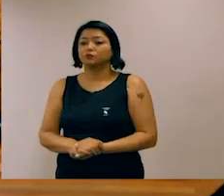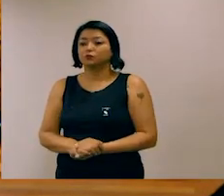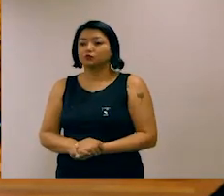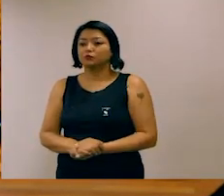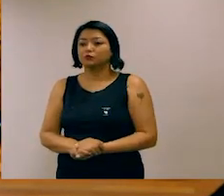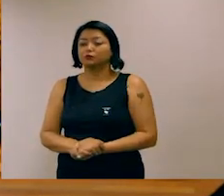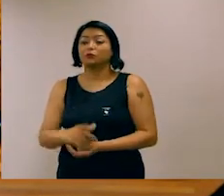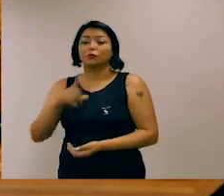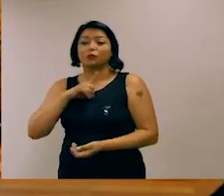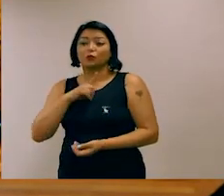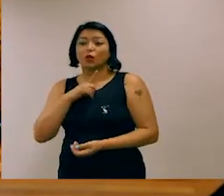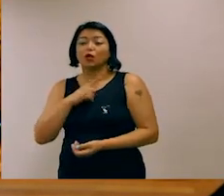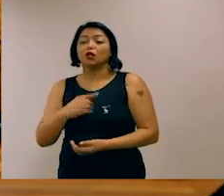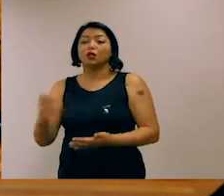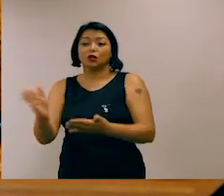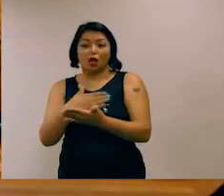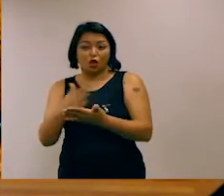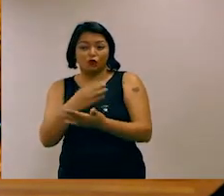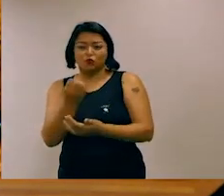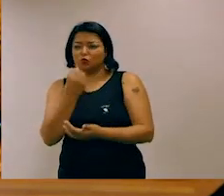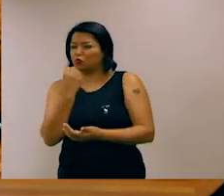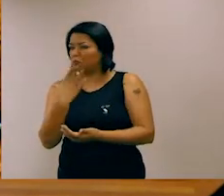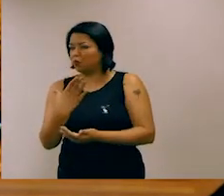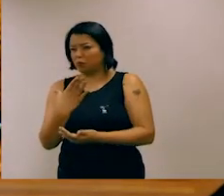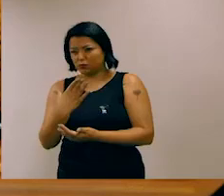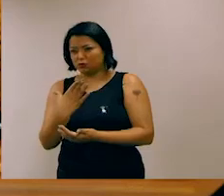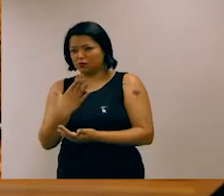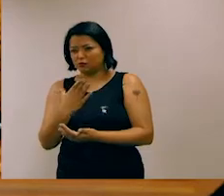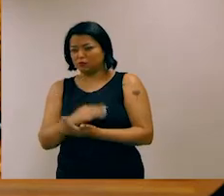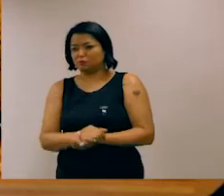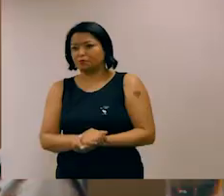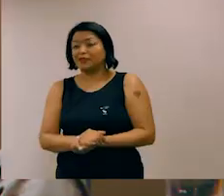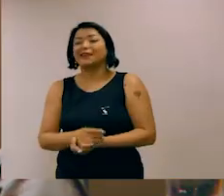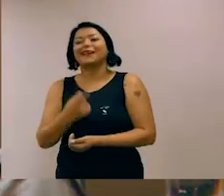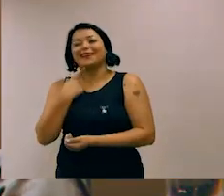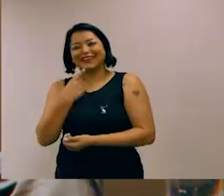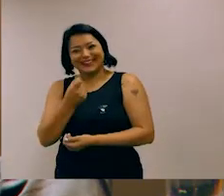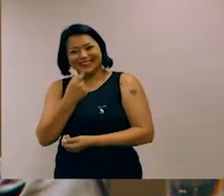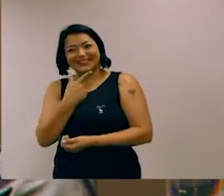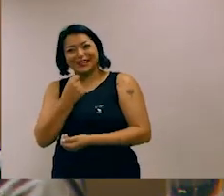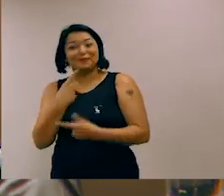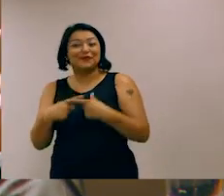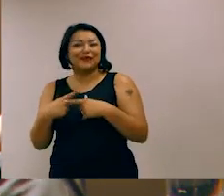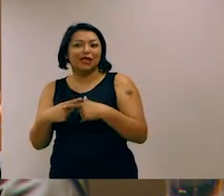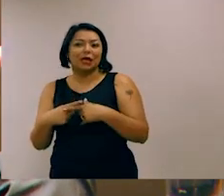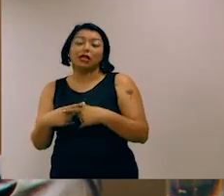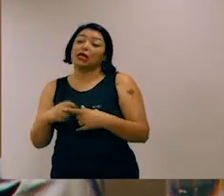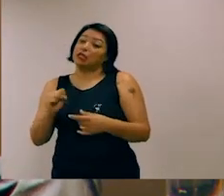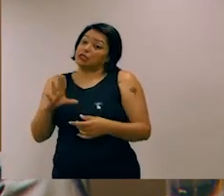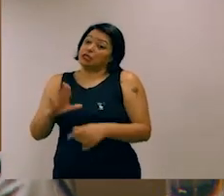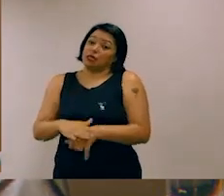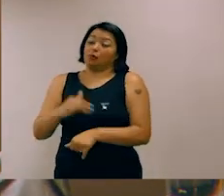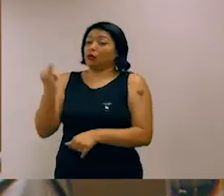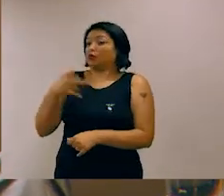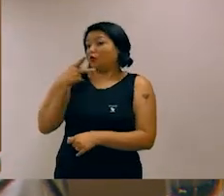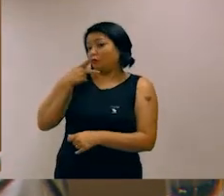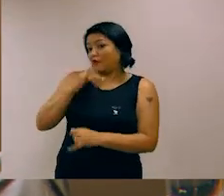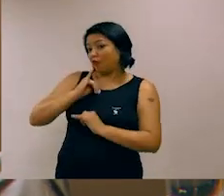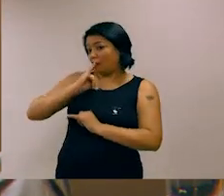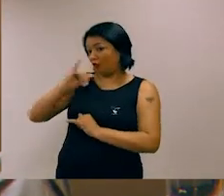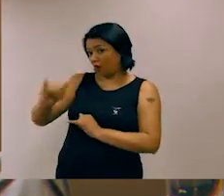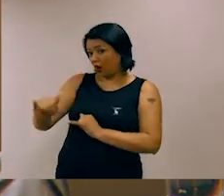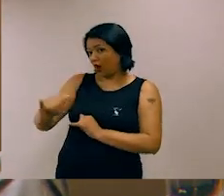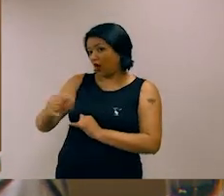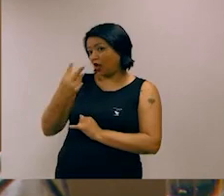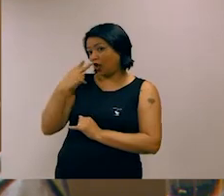So this is funny. Maybe, I don't know if it's relevant, but I came to this field from a very relevant field. I studied